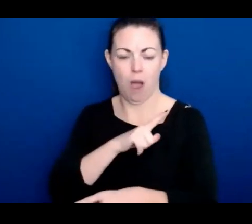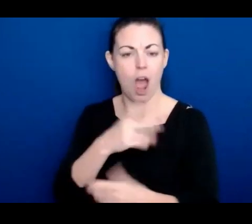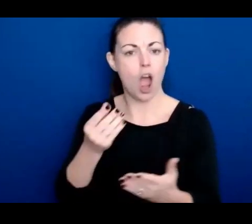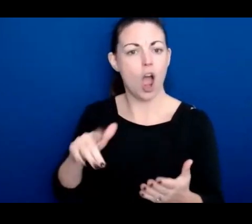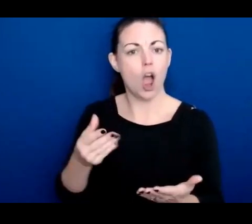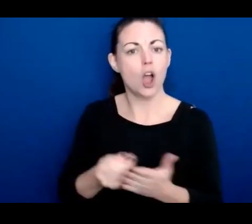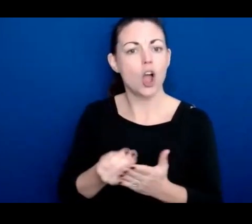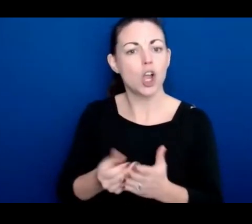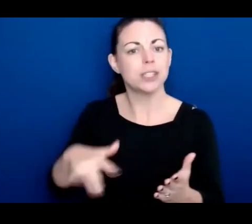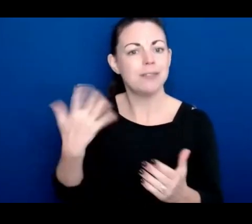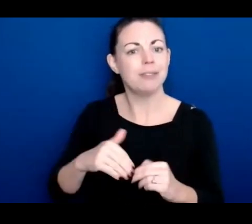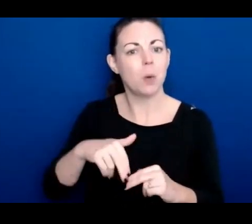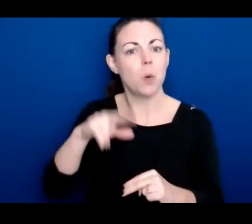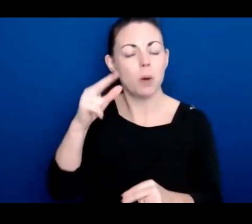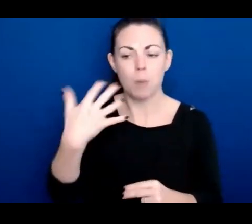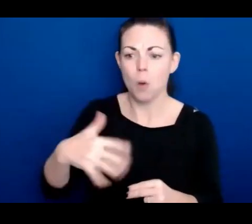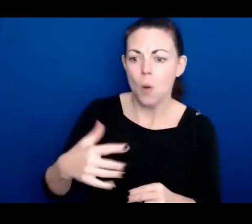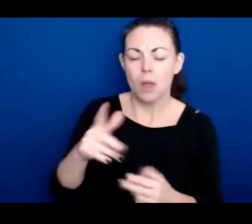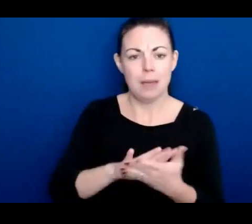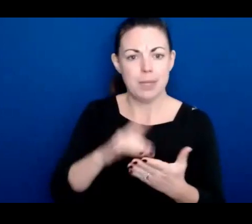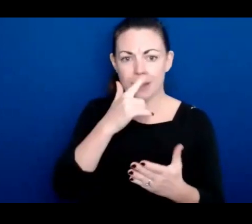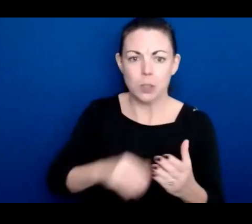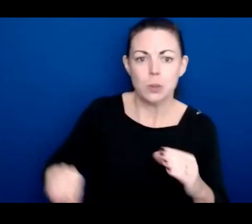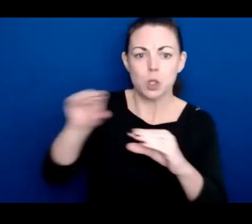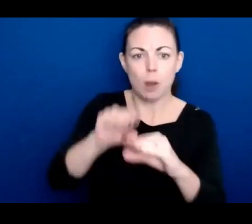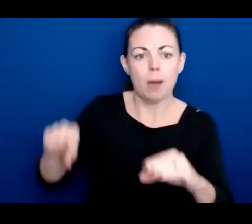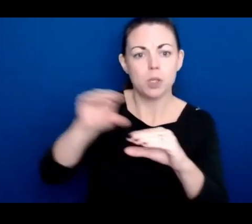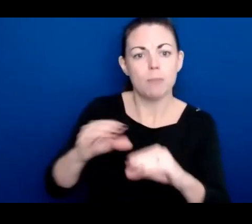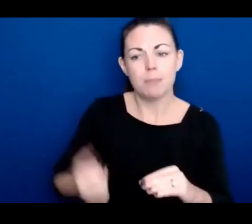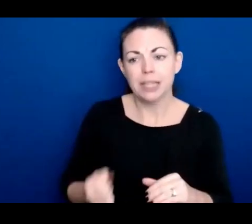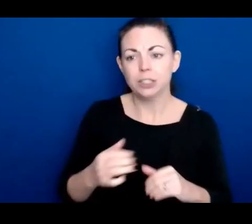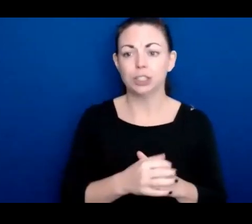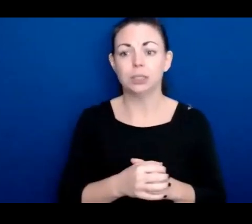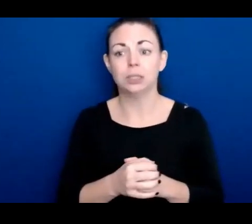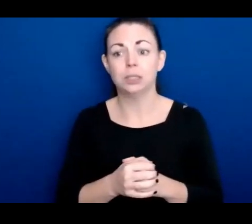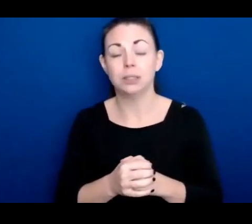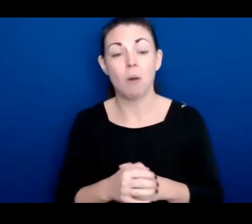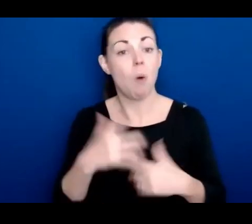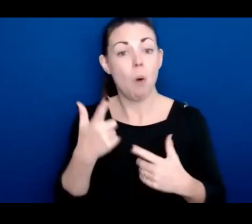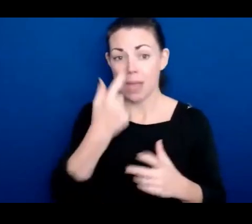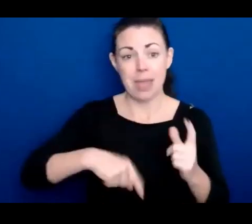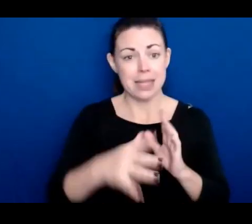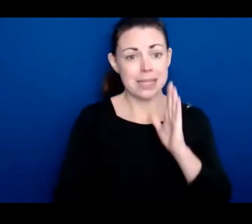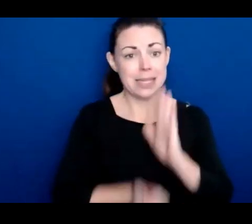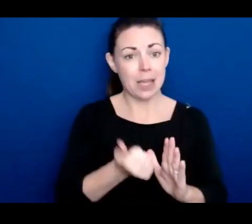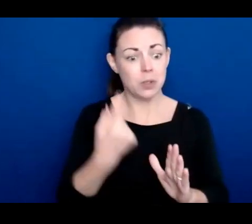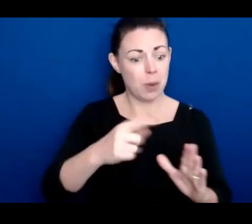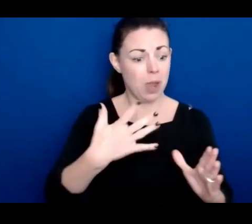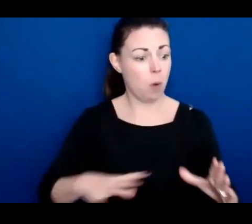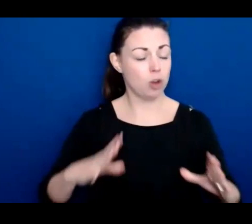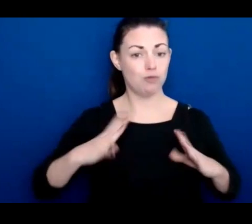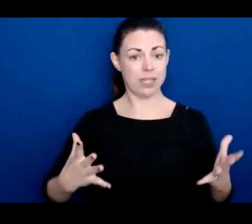might be that we're coming to an age where we want to kind of retire, semi-retire, and the companies want to keep our skill sets. And we're finding that more and